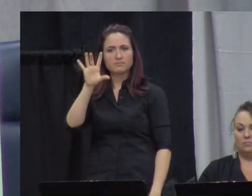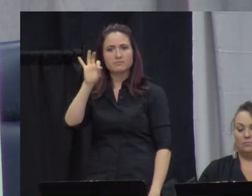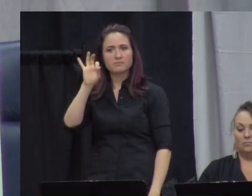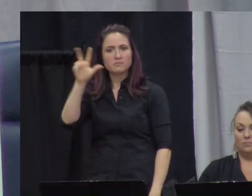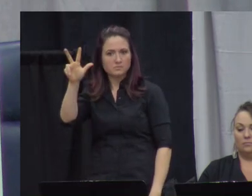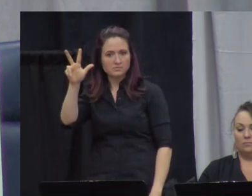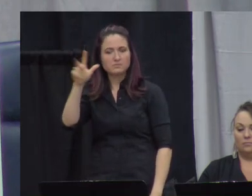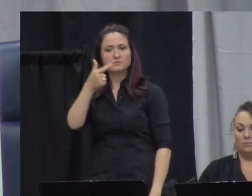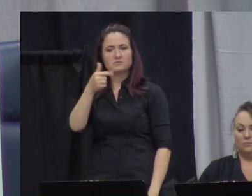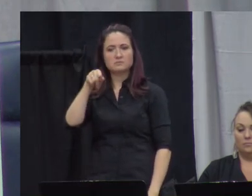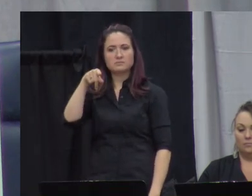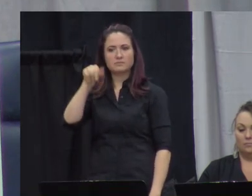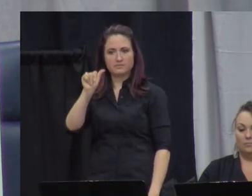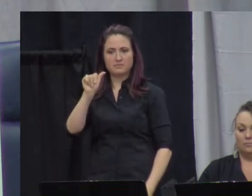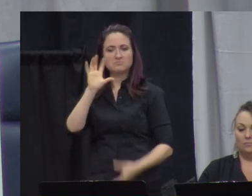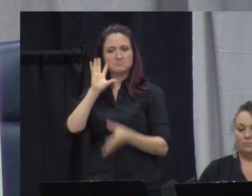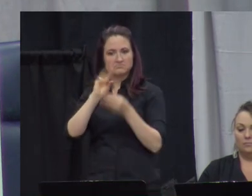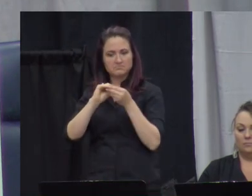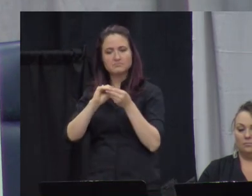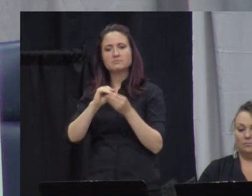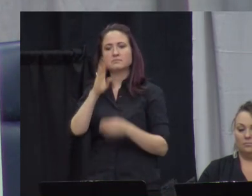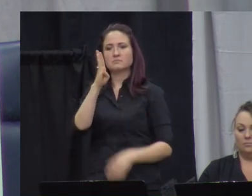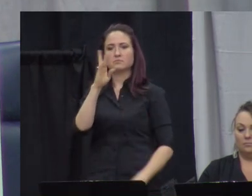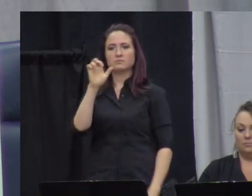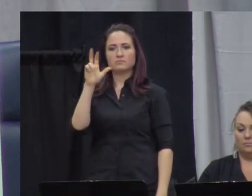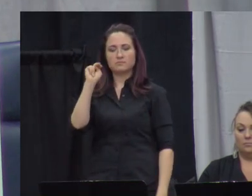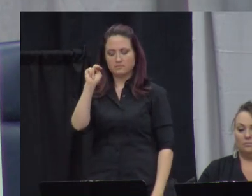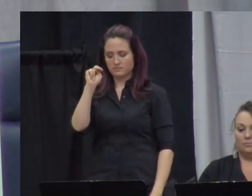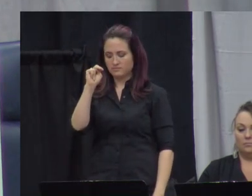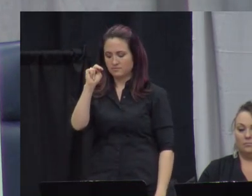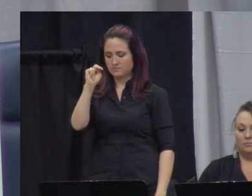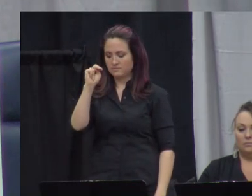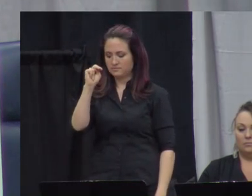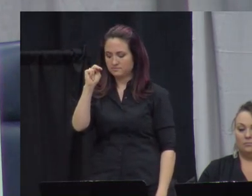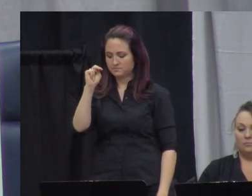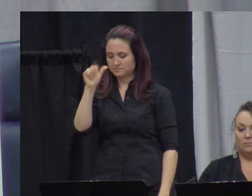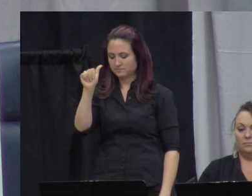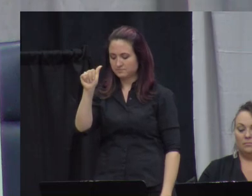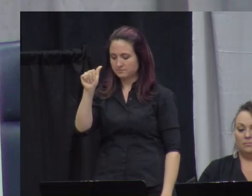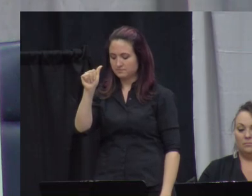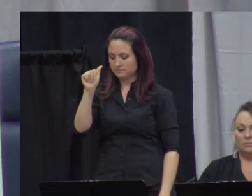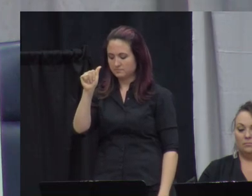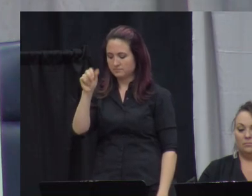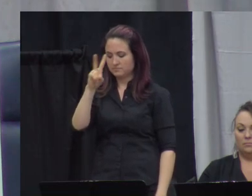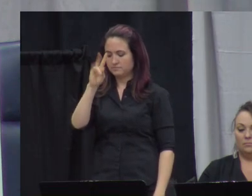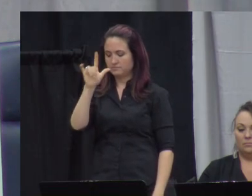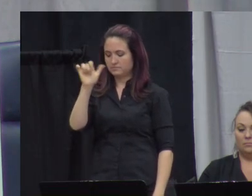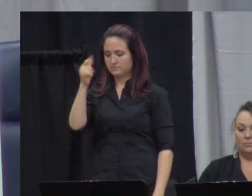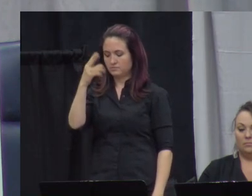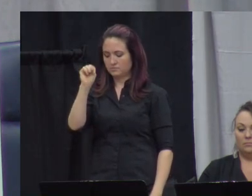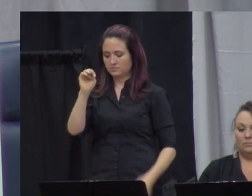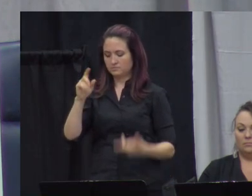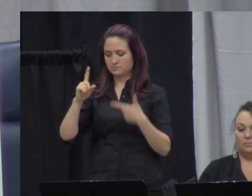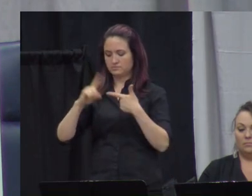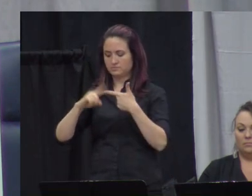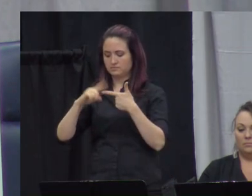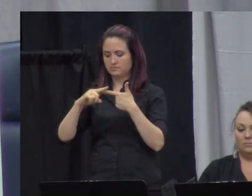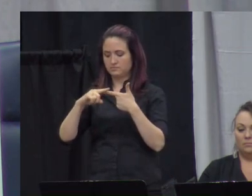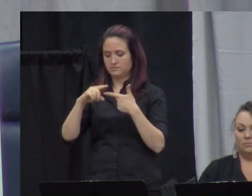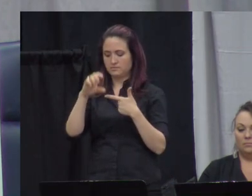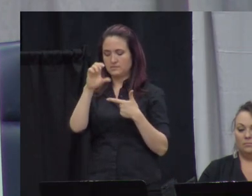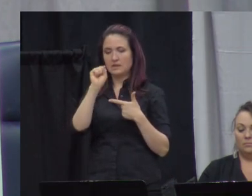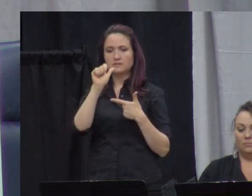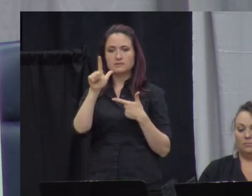4.593 weighted GPA, Brianna Villagomez, and salutatorians Evan